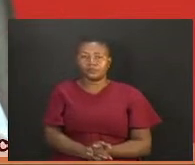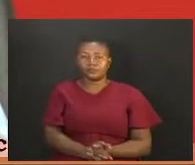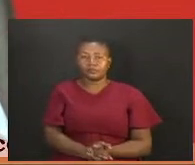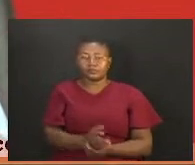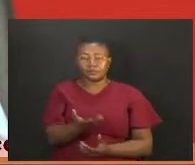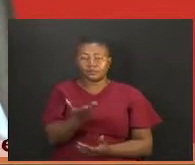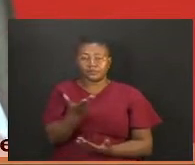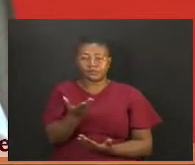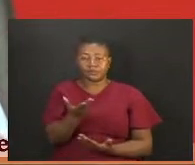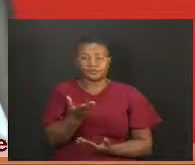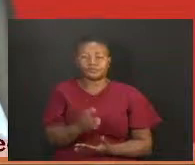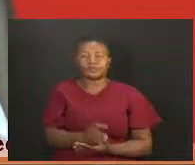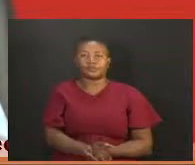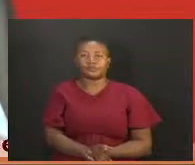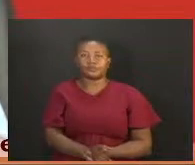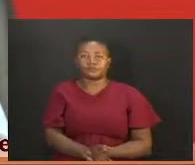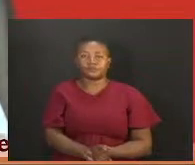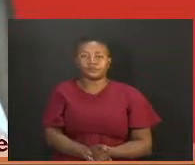Yes.